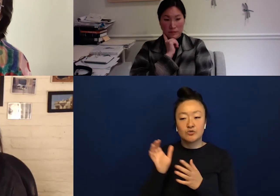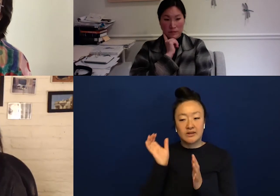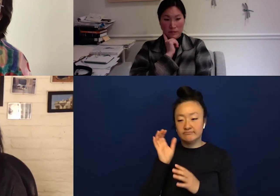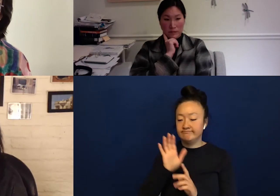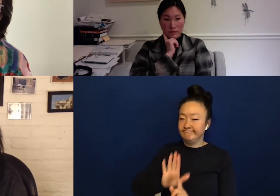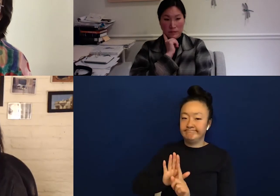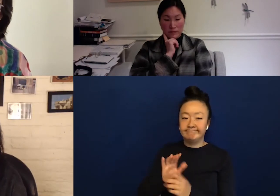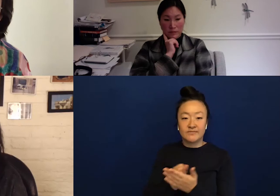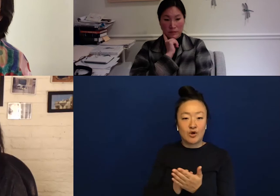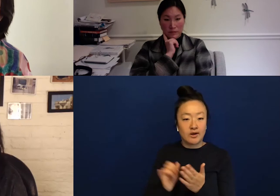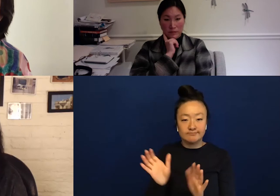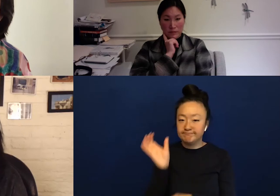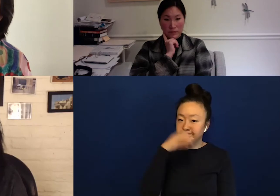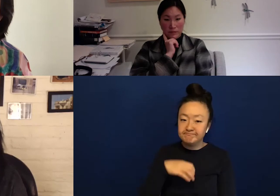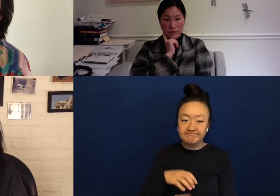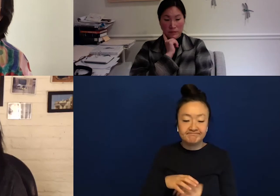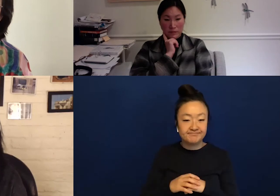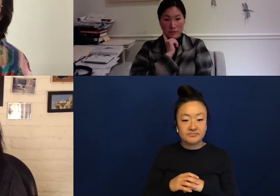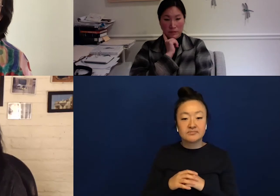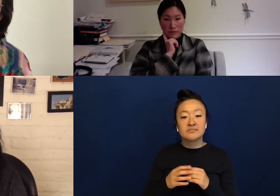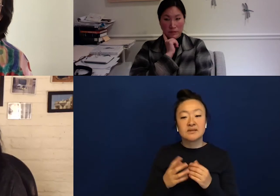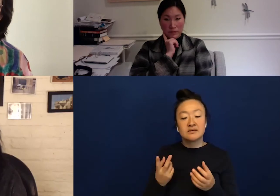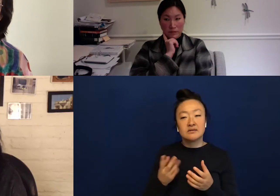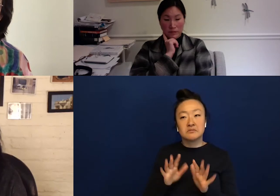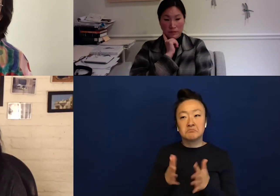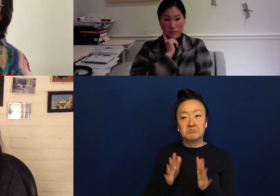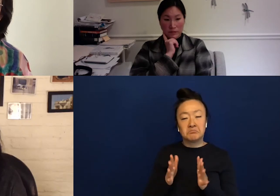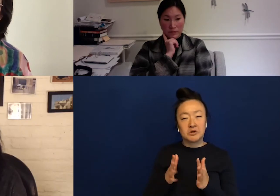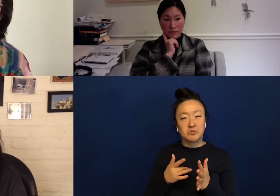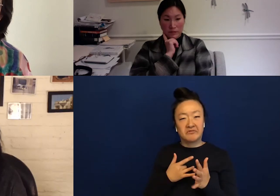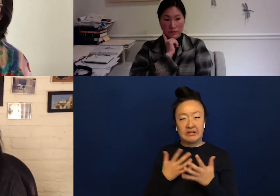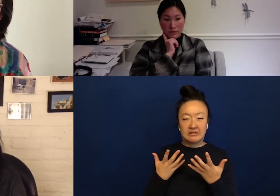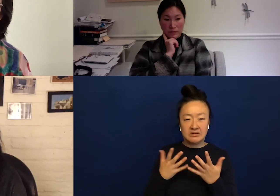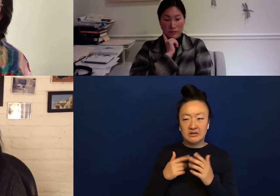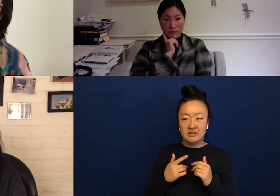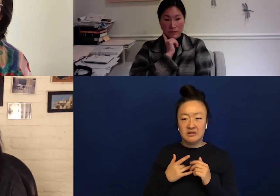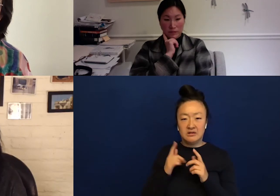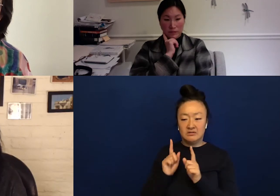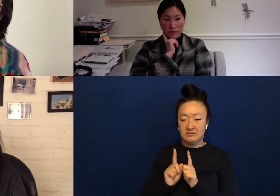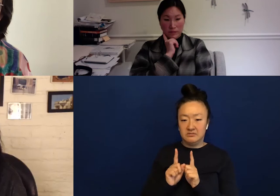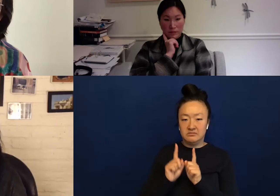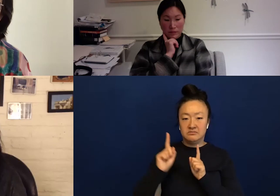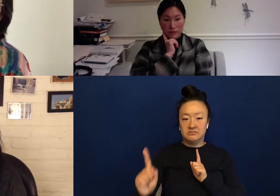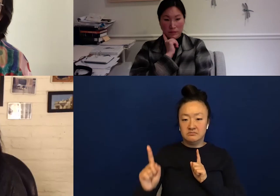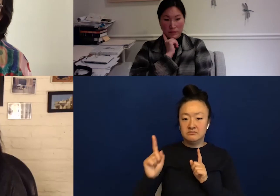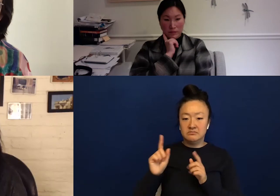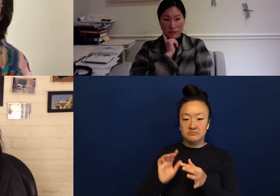that it's both it's kind of monstrous. You're kind of distancing yourself from,